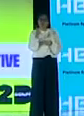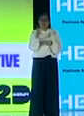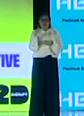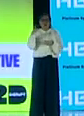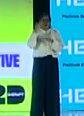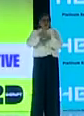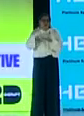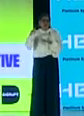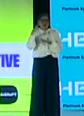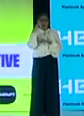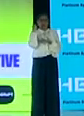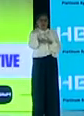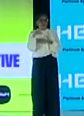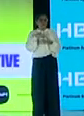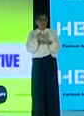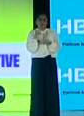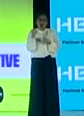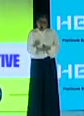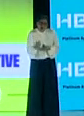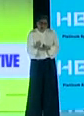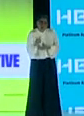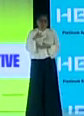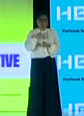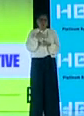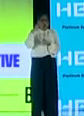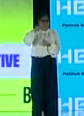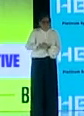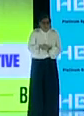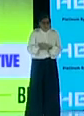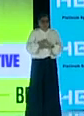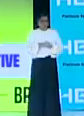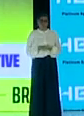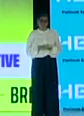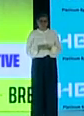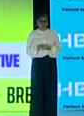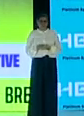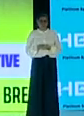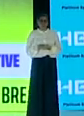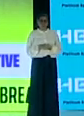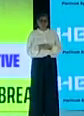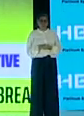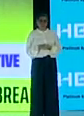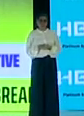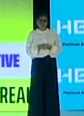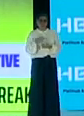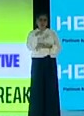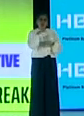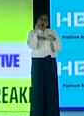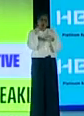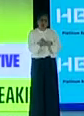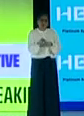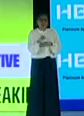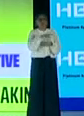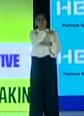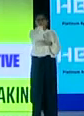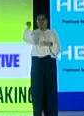does to you. It repeats to you the injustice that you have done to the Indus, right? And that is the volatility of